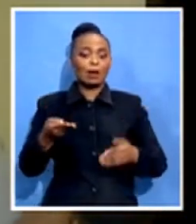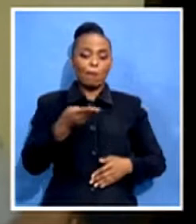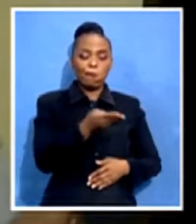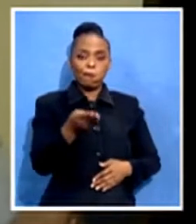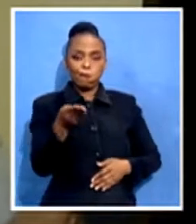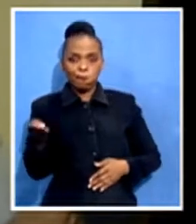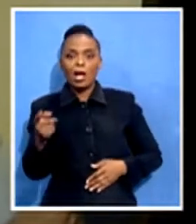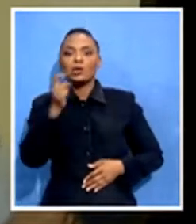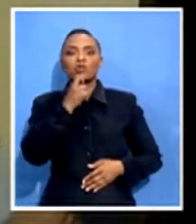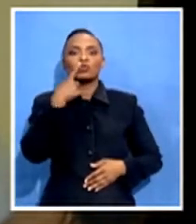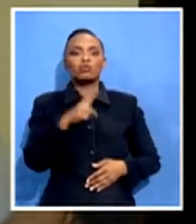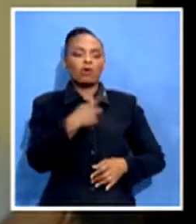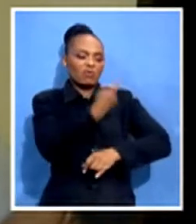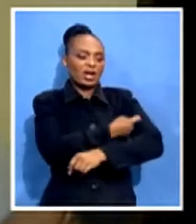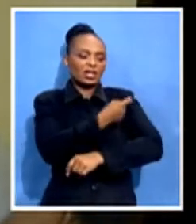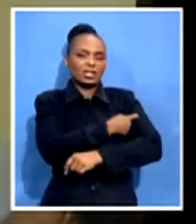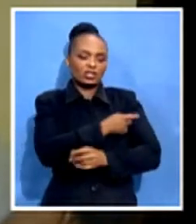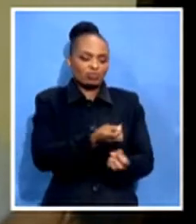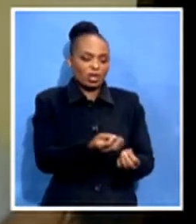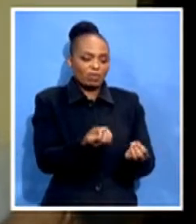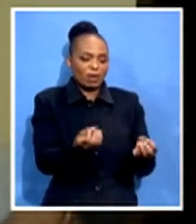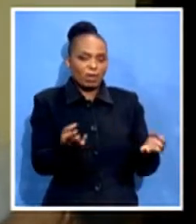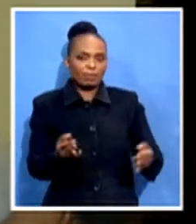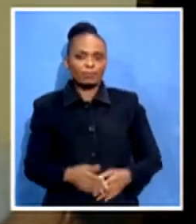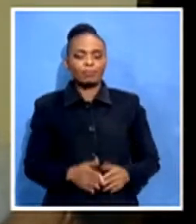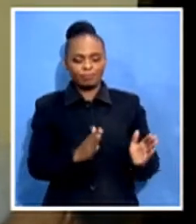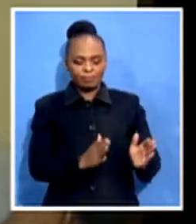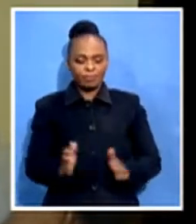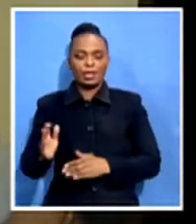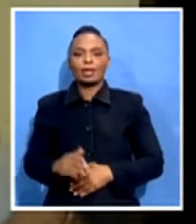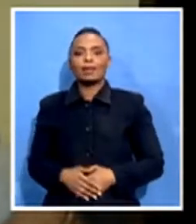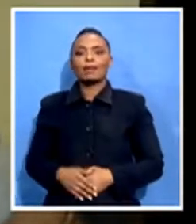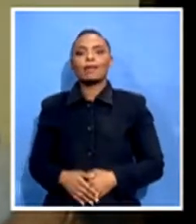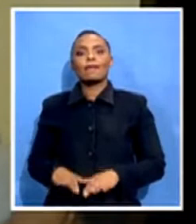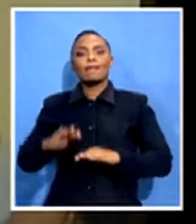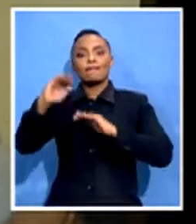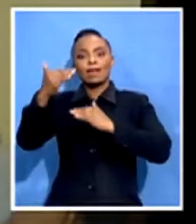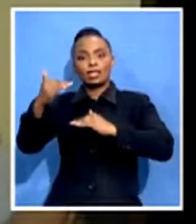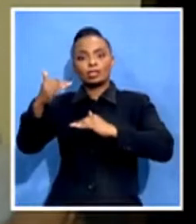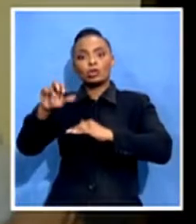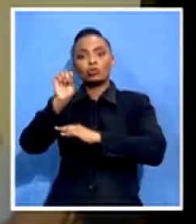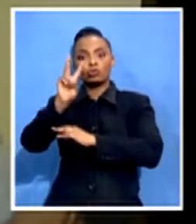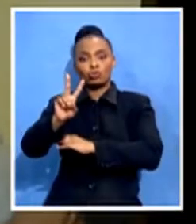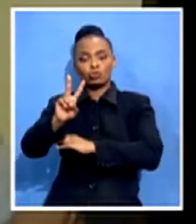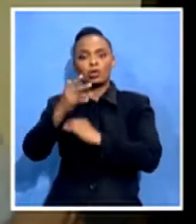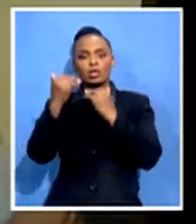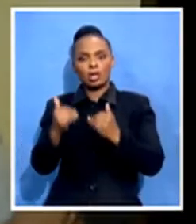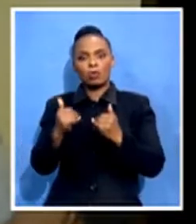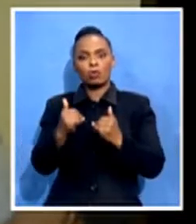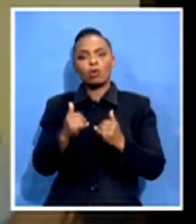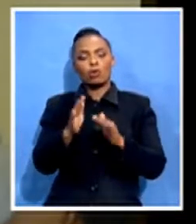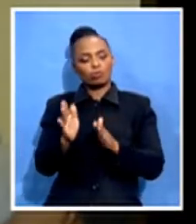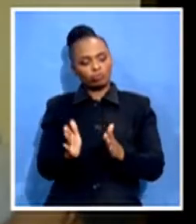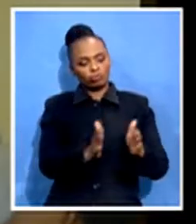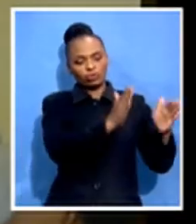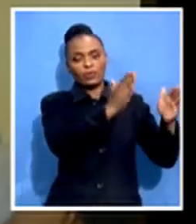then in the phase 2, we are then moving away from the health workers. But throughout the